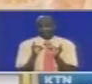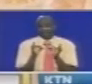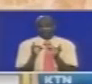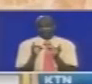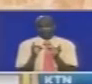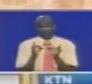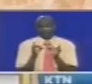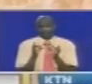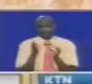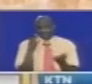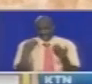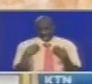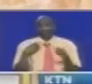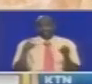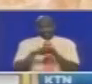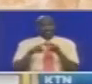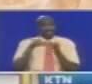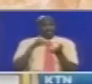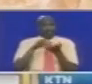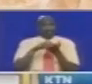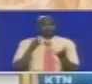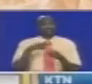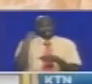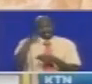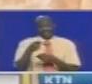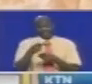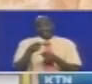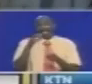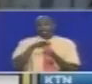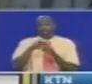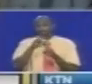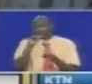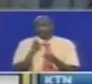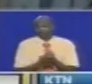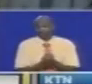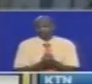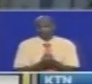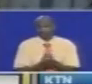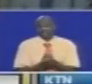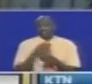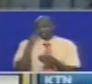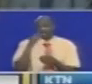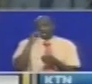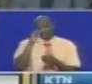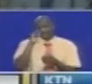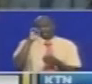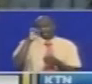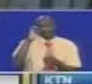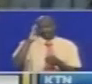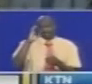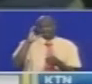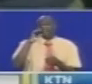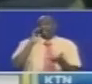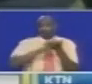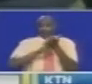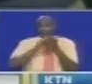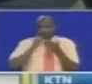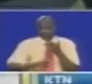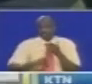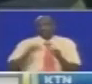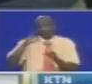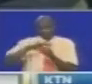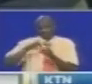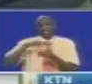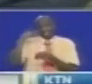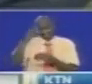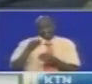be faced by a similar situation in the next elections? The IEBC has itself recommended that voting in the